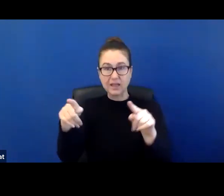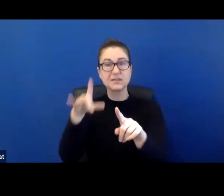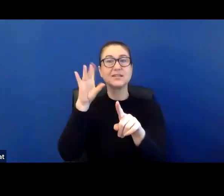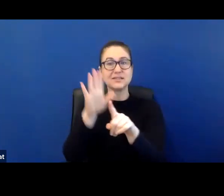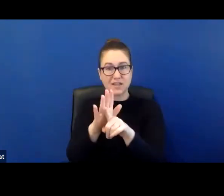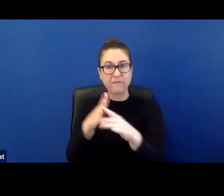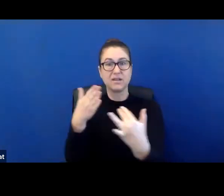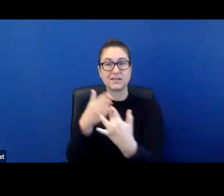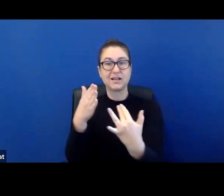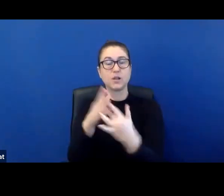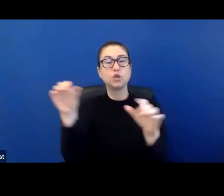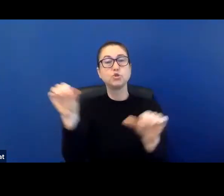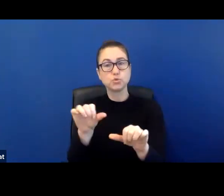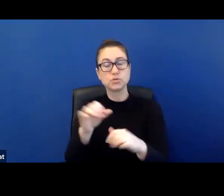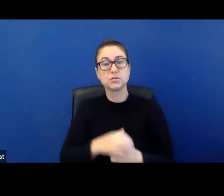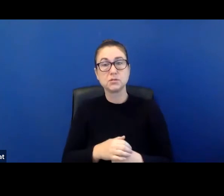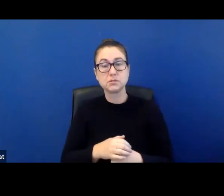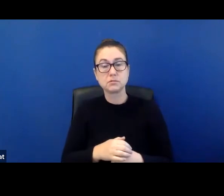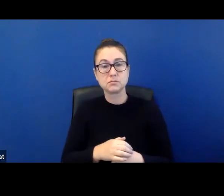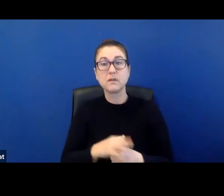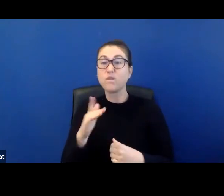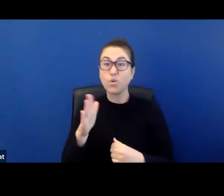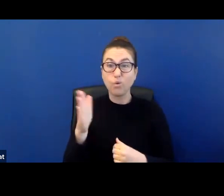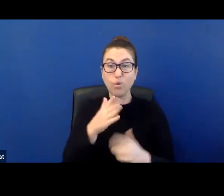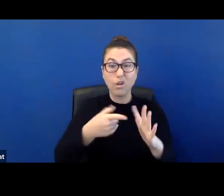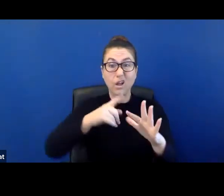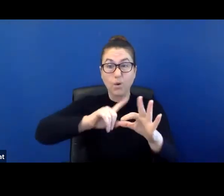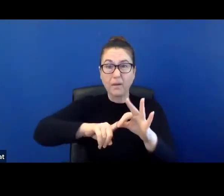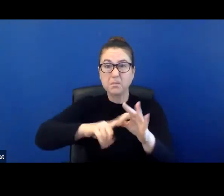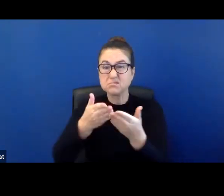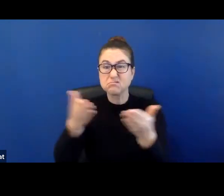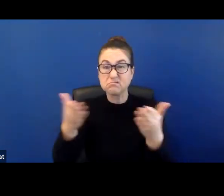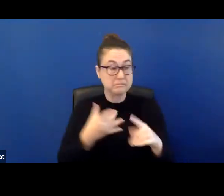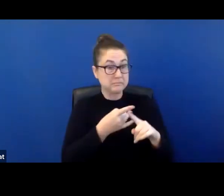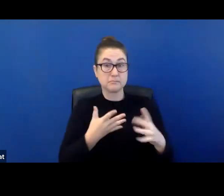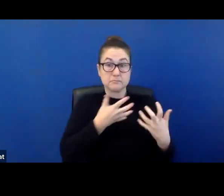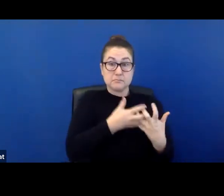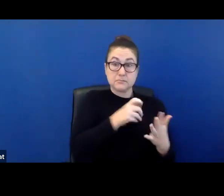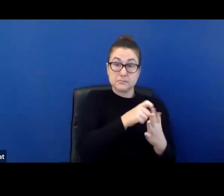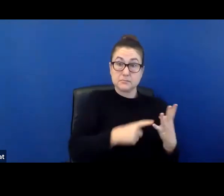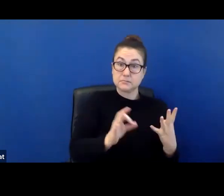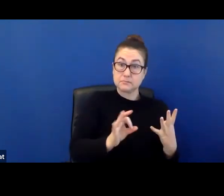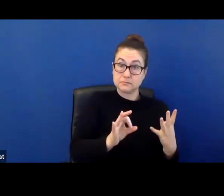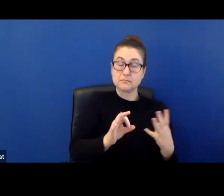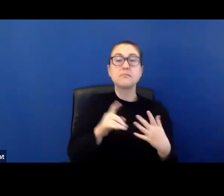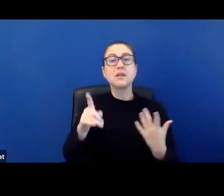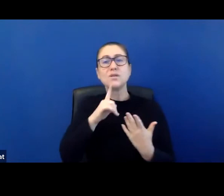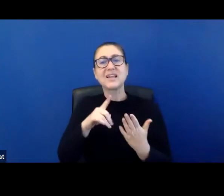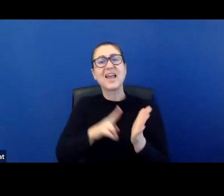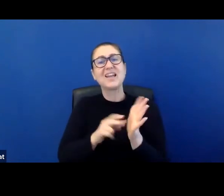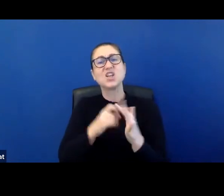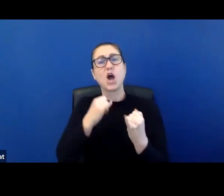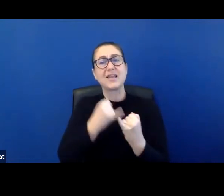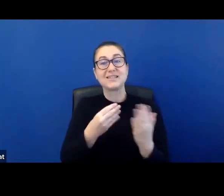goods, services and facilities. And what we're saying is NDIS funding should be more